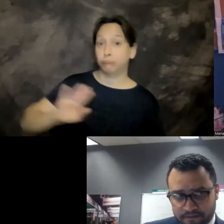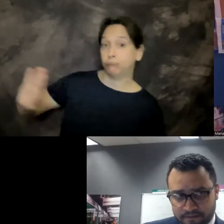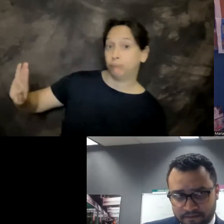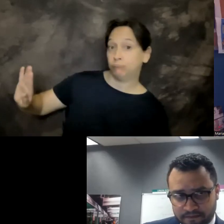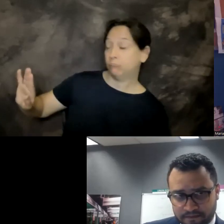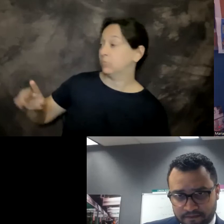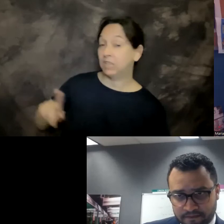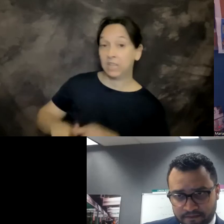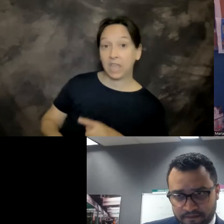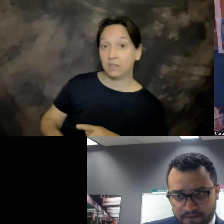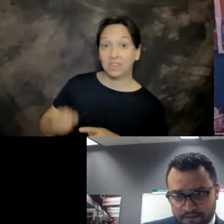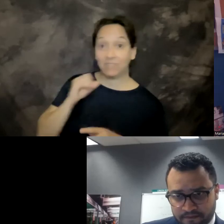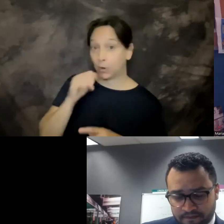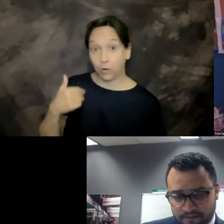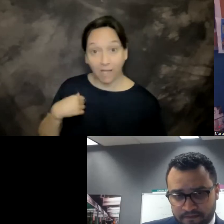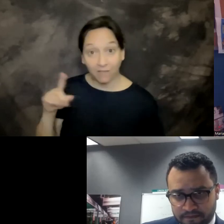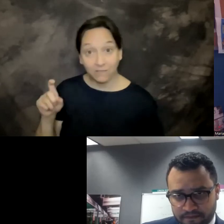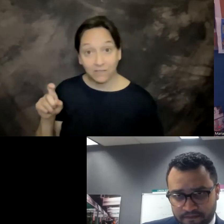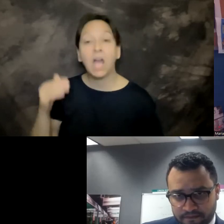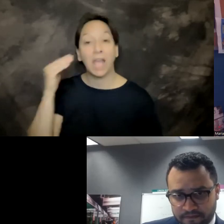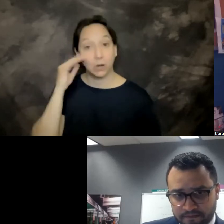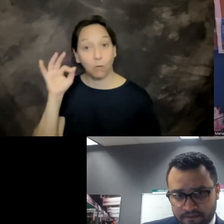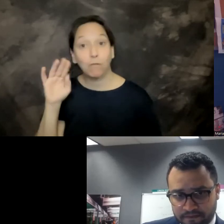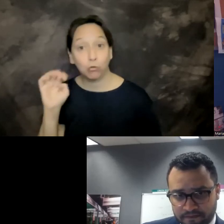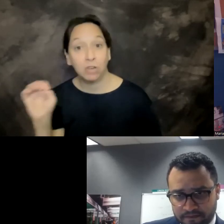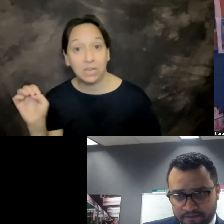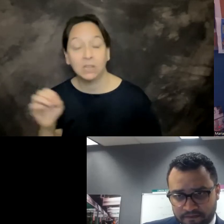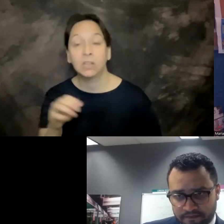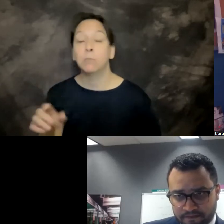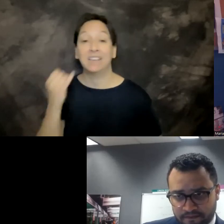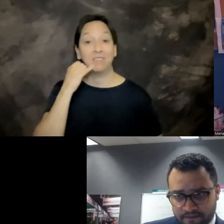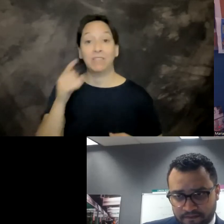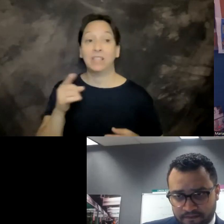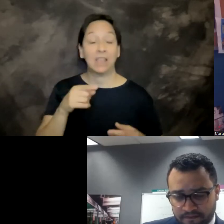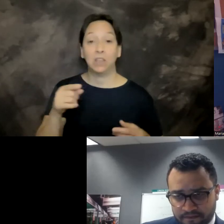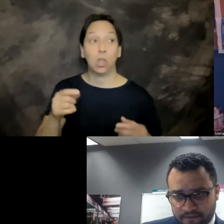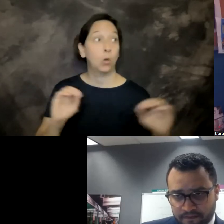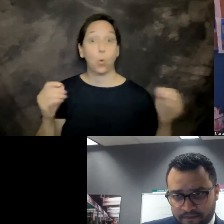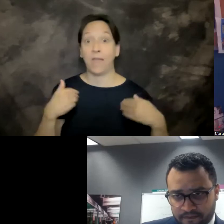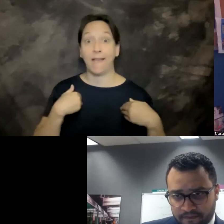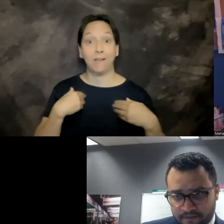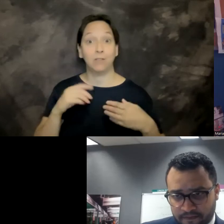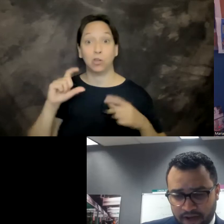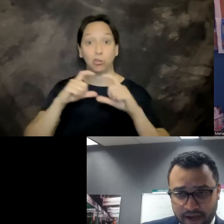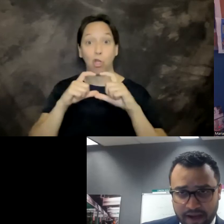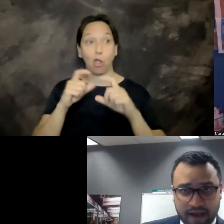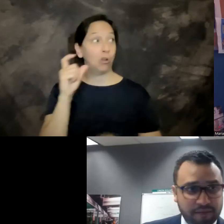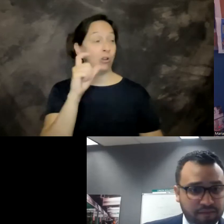one at that time? I know that it's free, but will they be turned away if they don't have one at that moment?